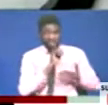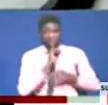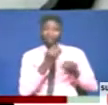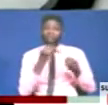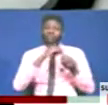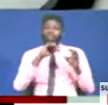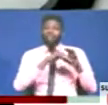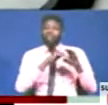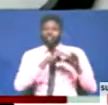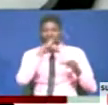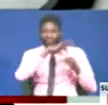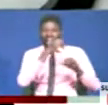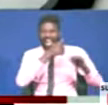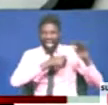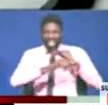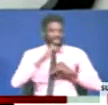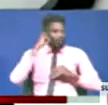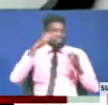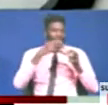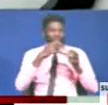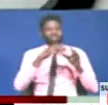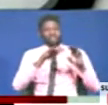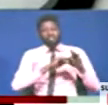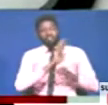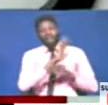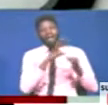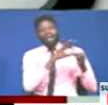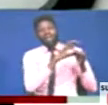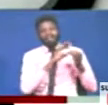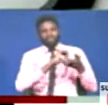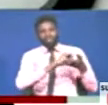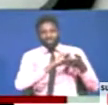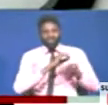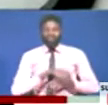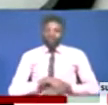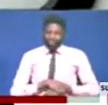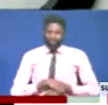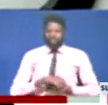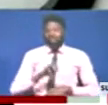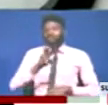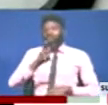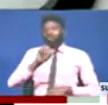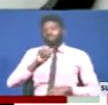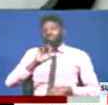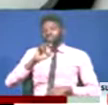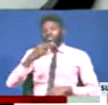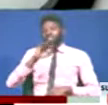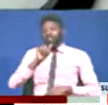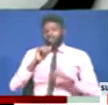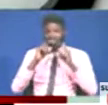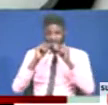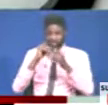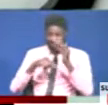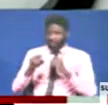parties registered in the Azimio La Umoja One Kenya Coalition Party. And as Gichuki Wachira reports, the ruling coalition says that it will amend the